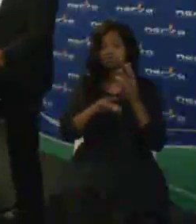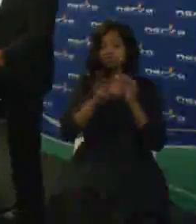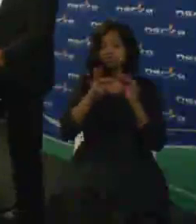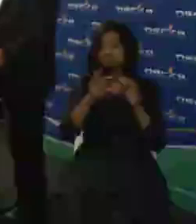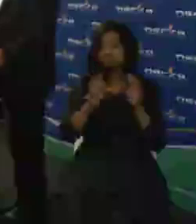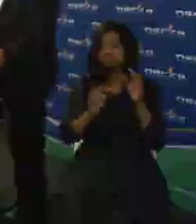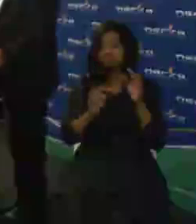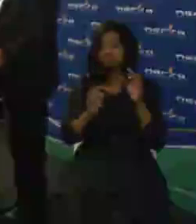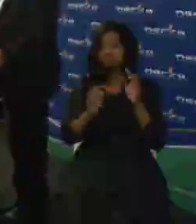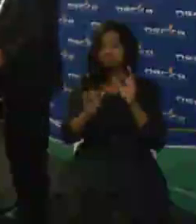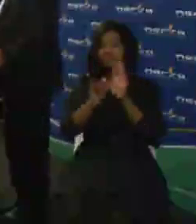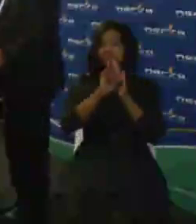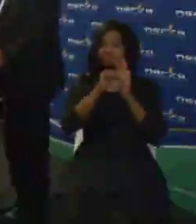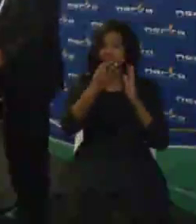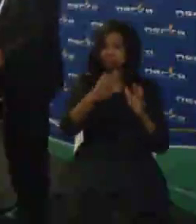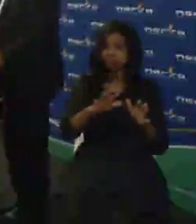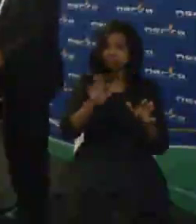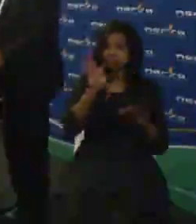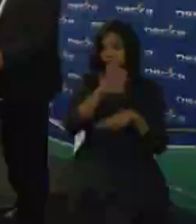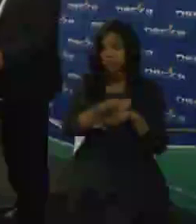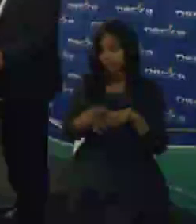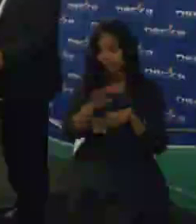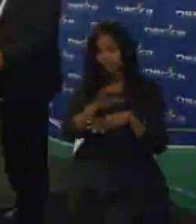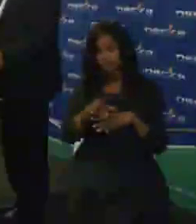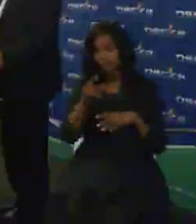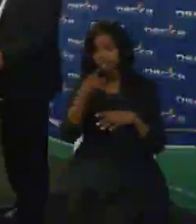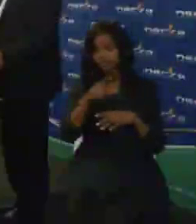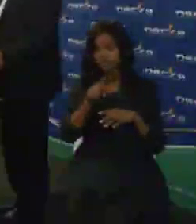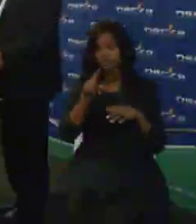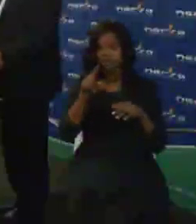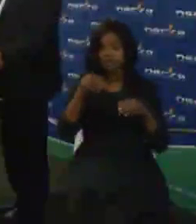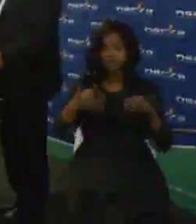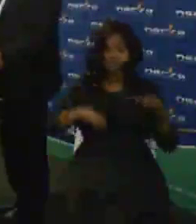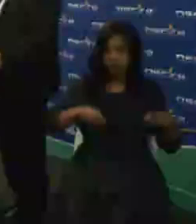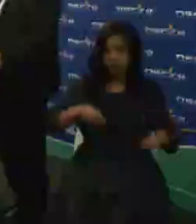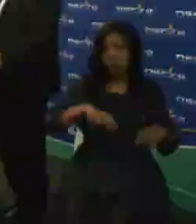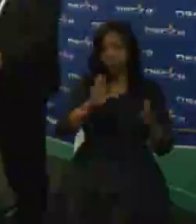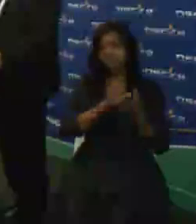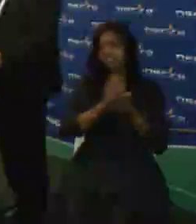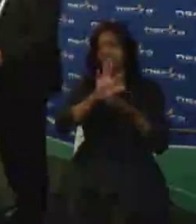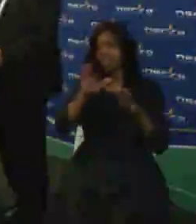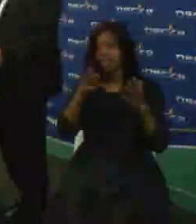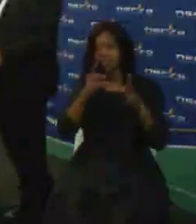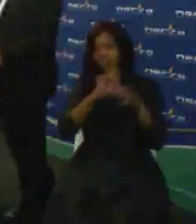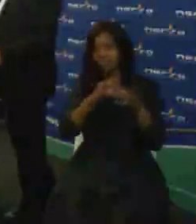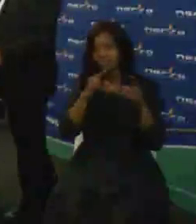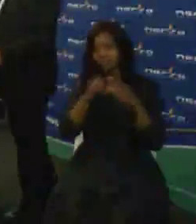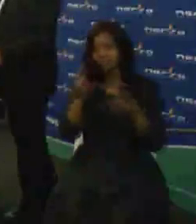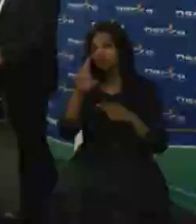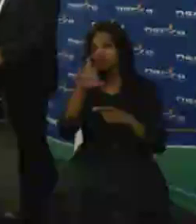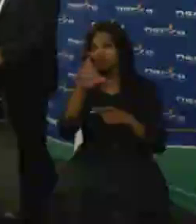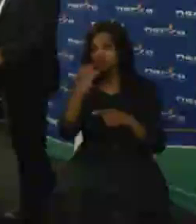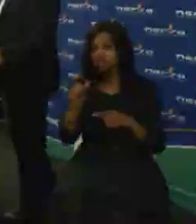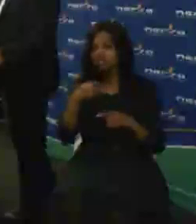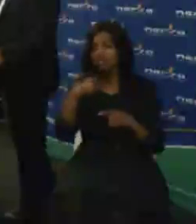was around the potential fraud and corruption and how it relates to the RCA.